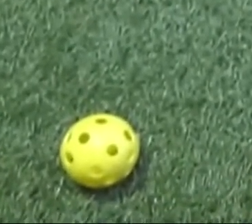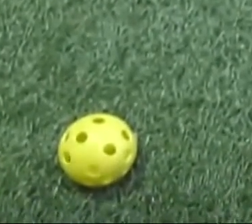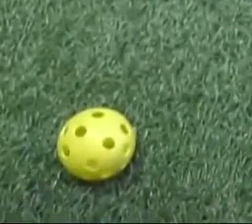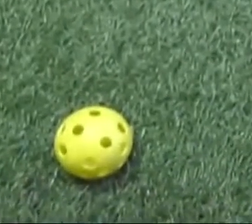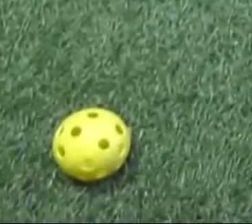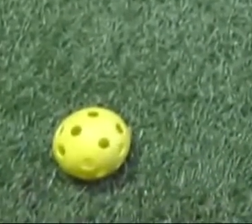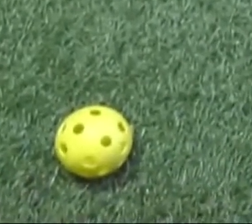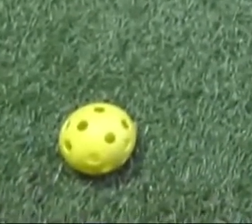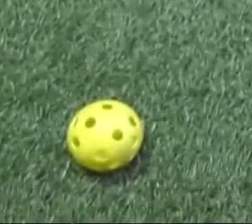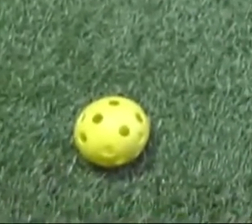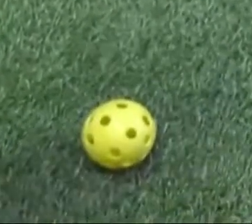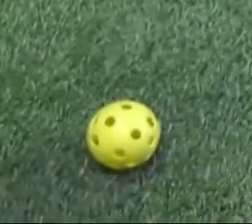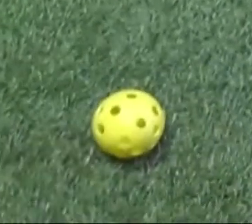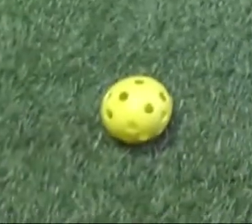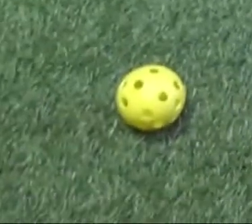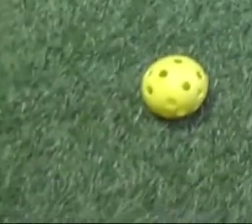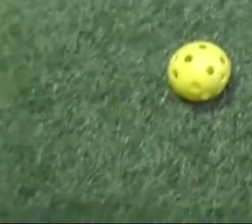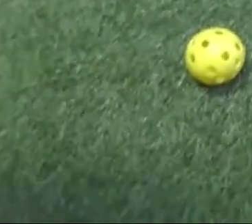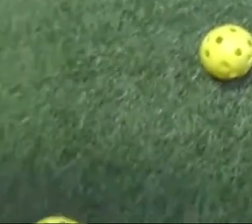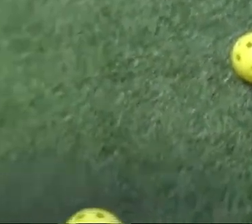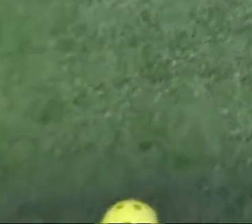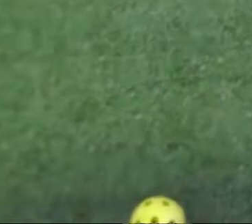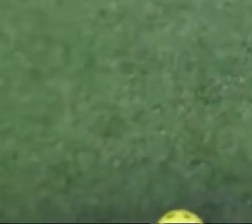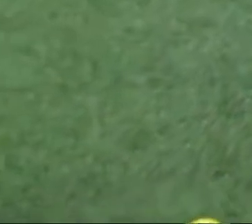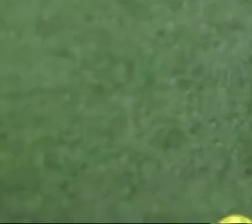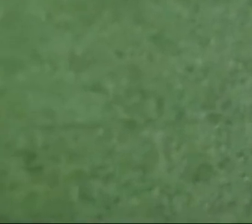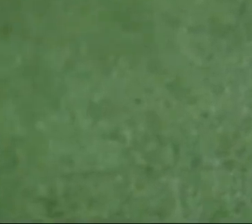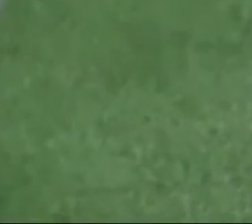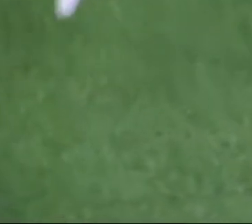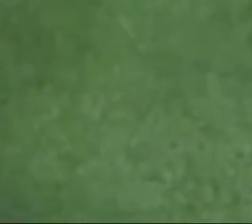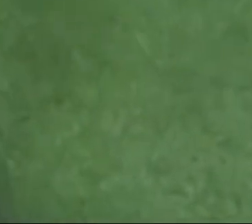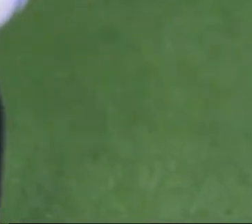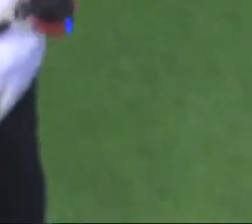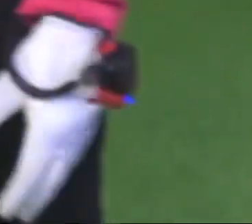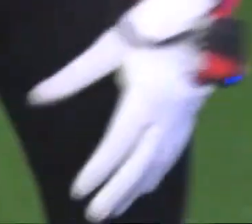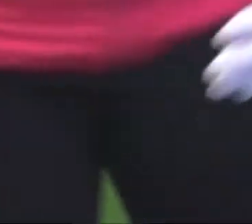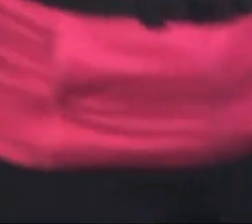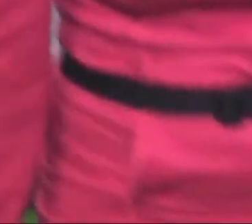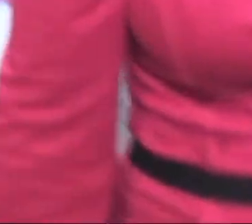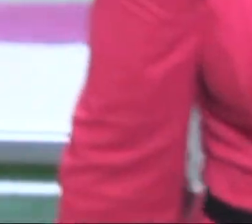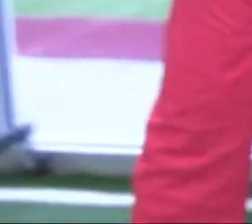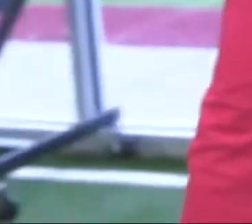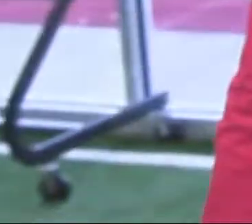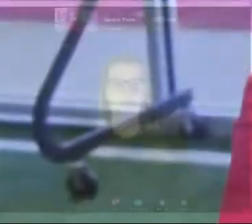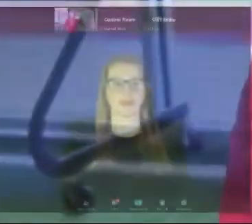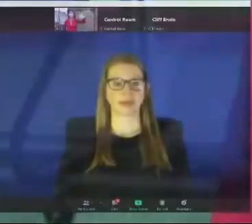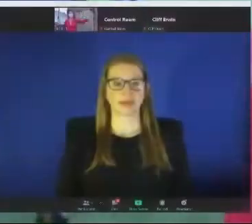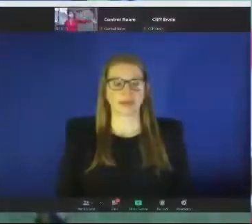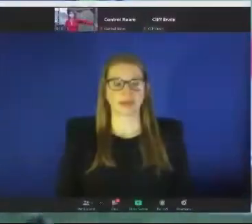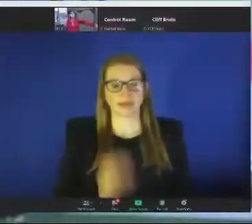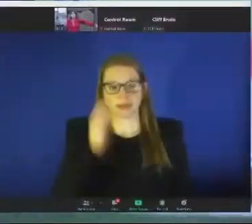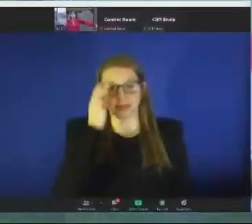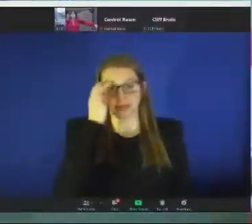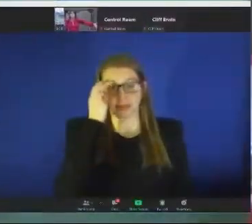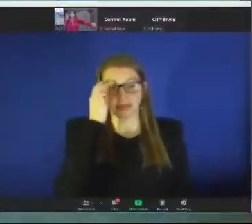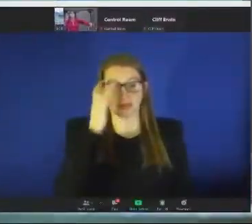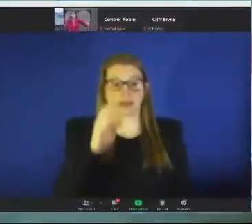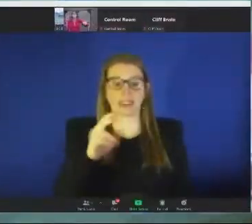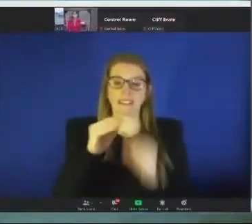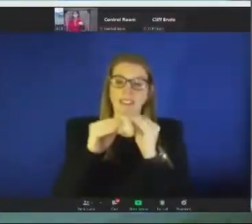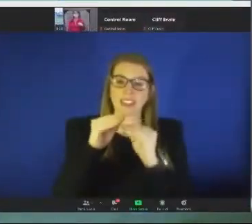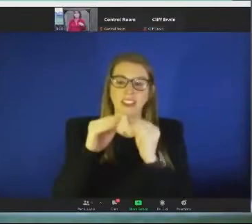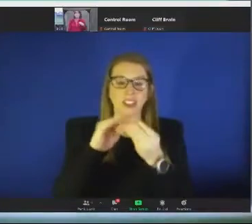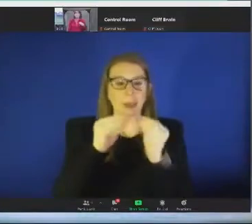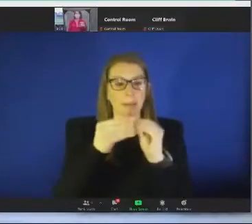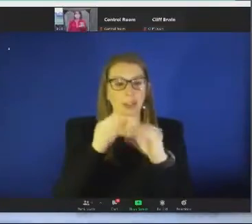you how to do it right, I guess, because I'm sure I've been doing it wrong for years and years. But it's not just about fixing your numbers out on